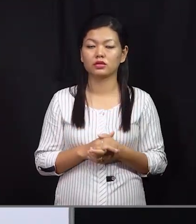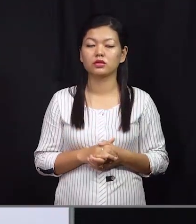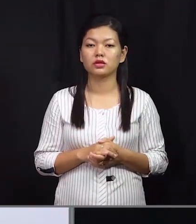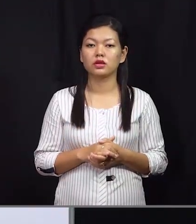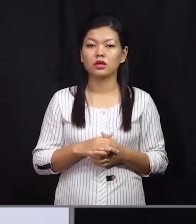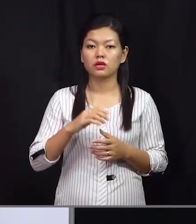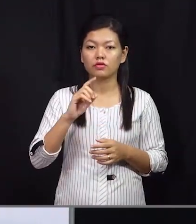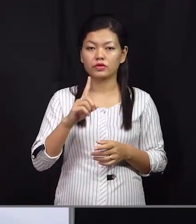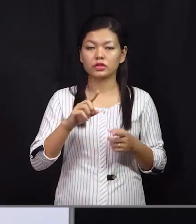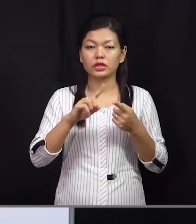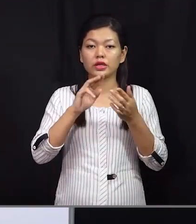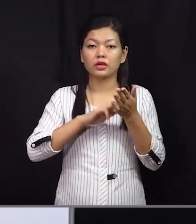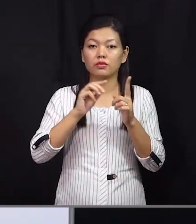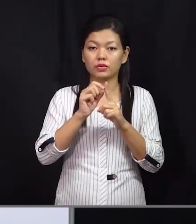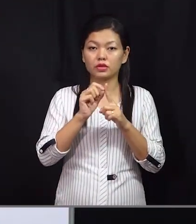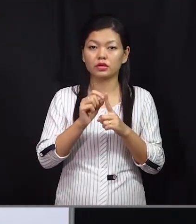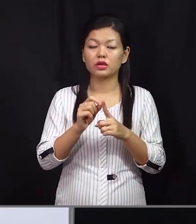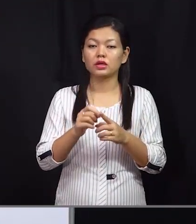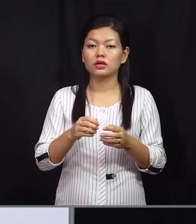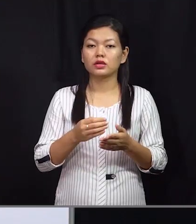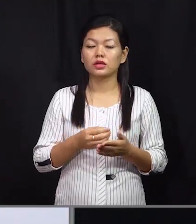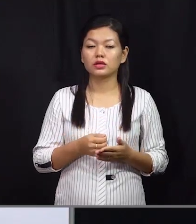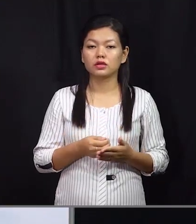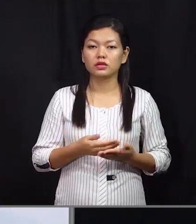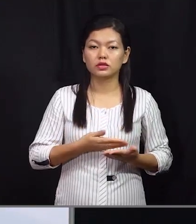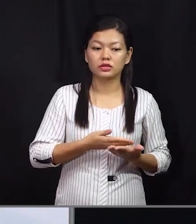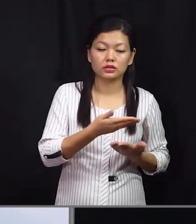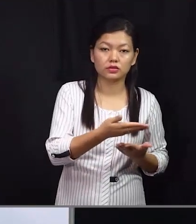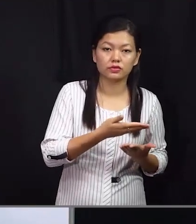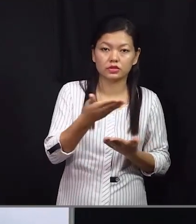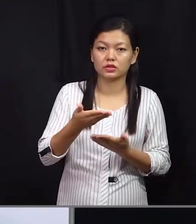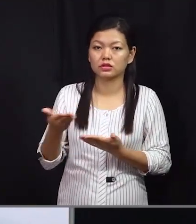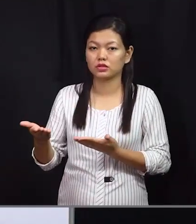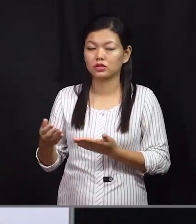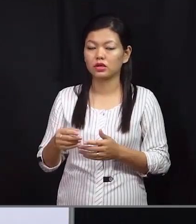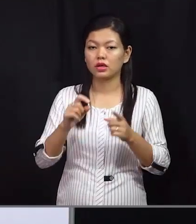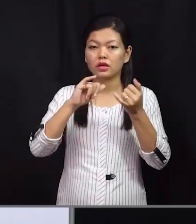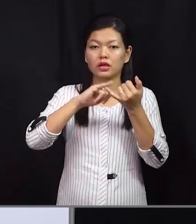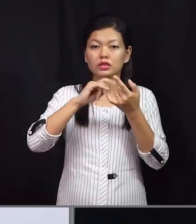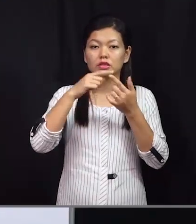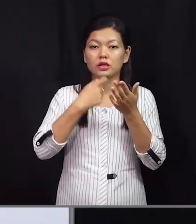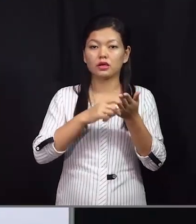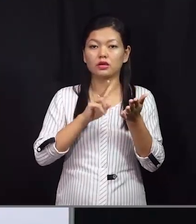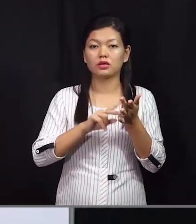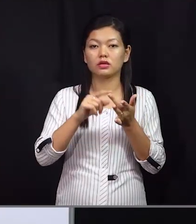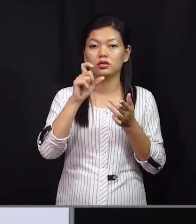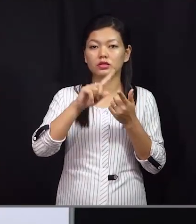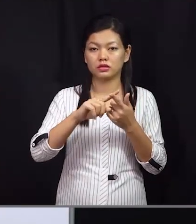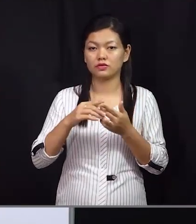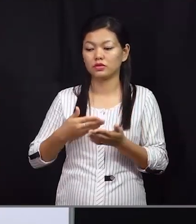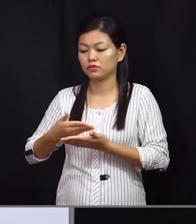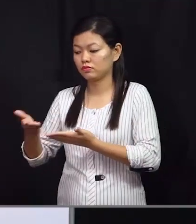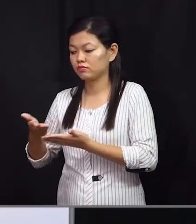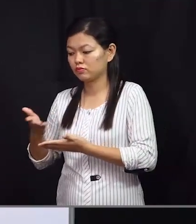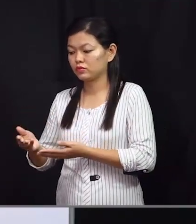Employment, it gives services to others. The second one is, it is a personal service. Okay, it also provides service for himself. The third one